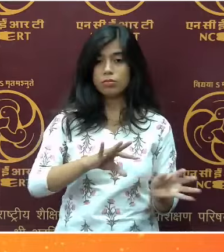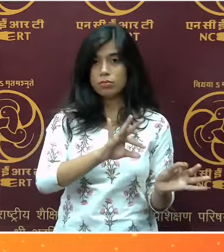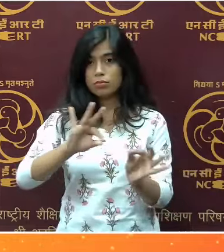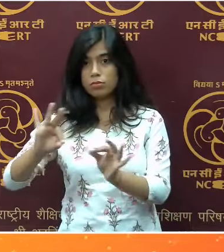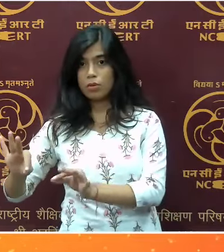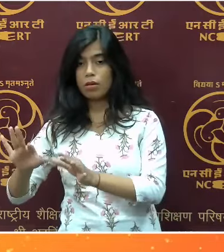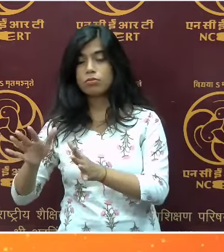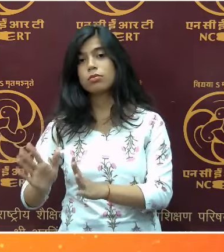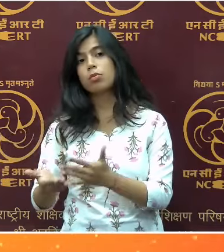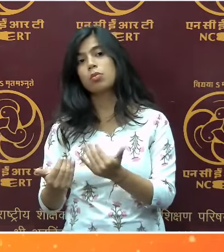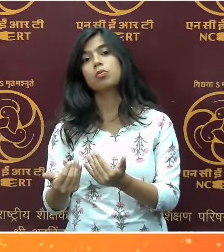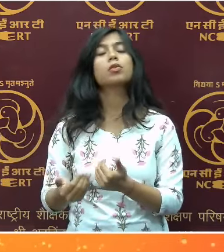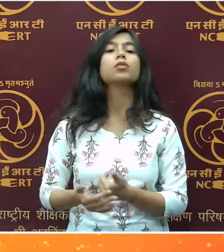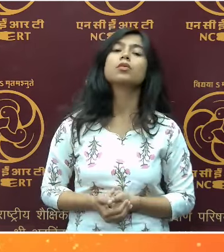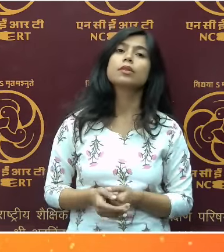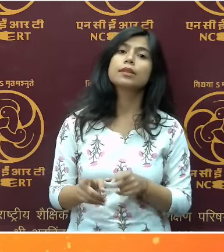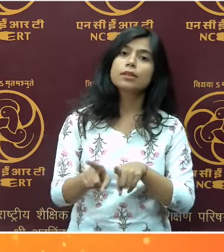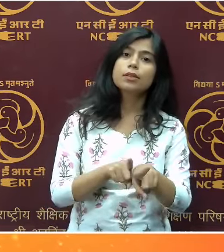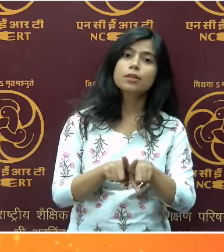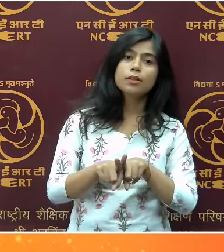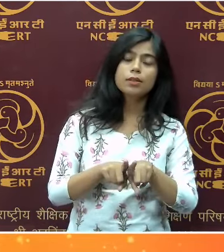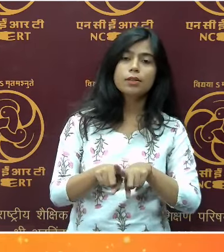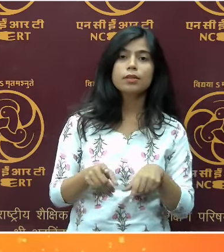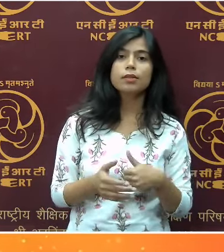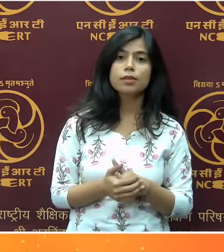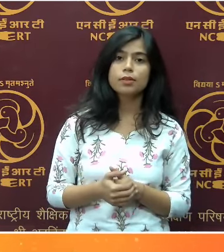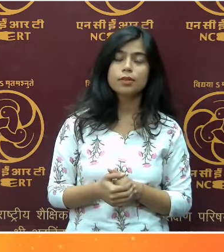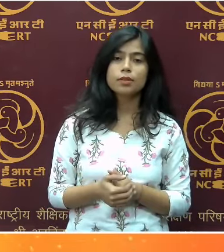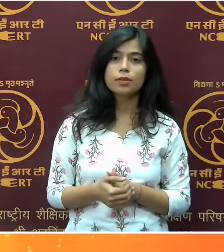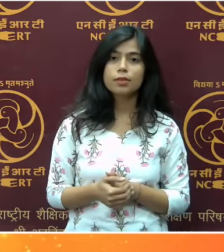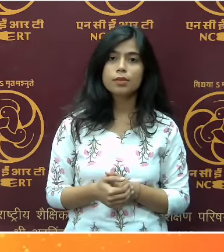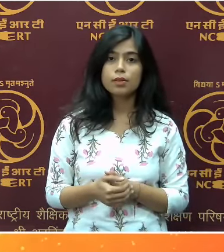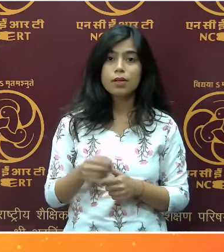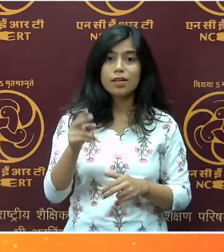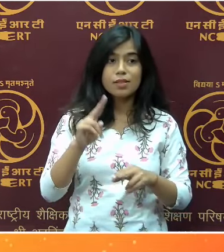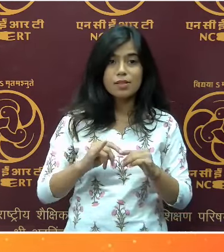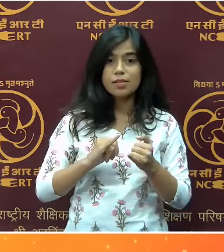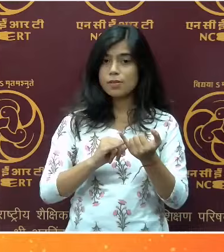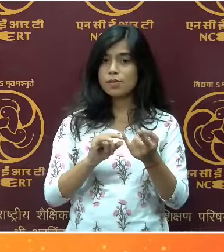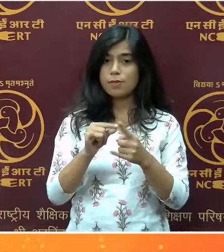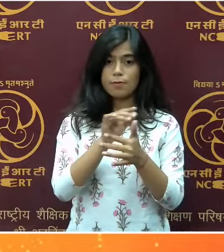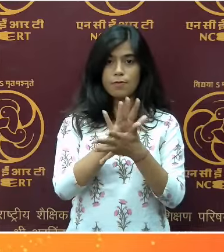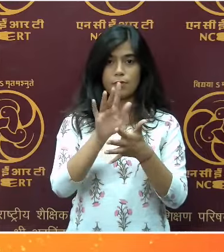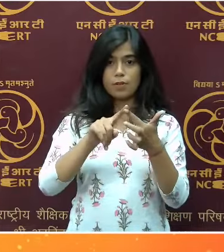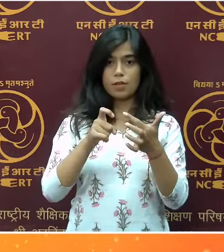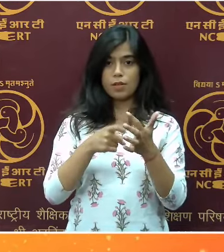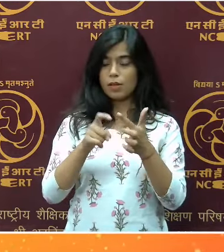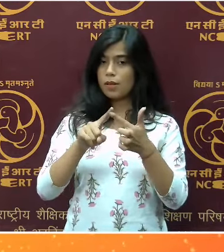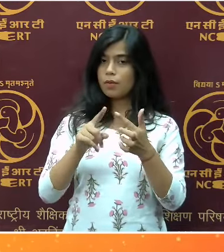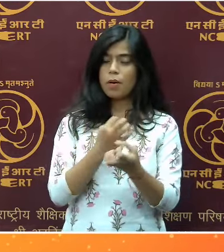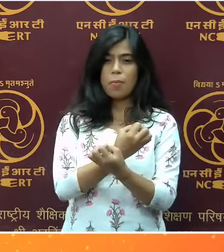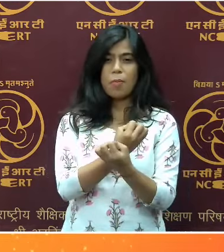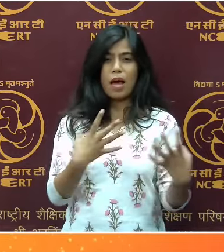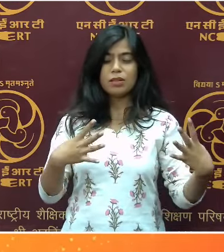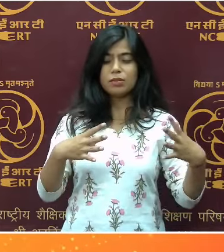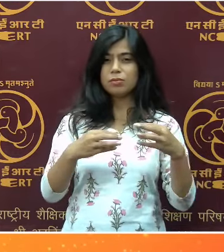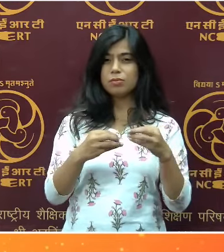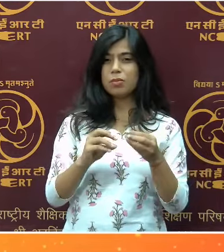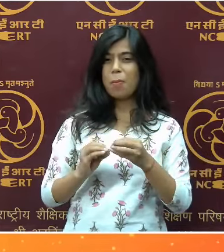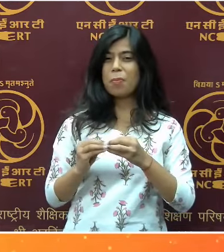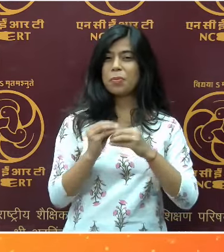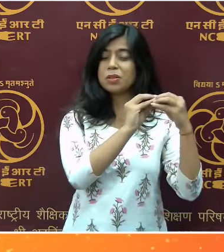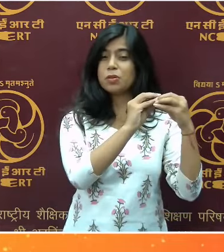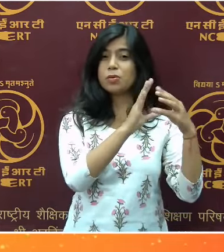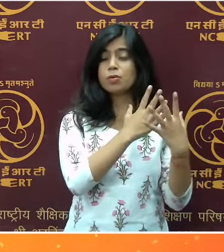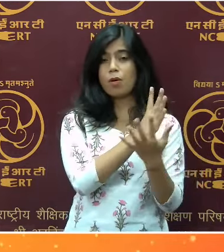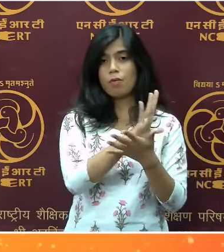another place. For example, if you Okay. consider a sphere, it has some charges. Billions of charges may be there.